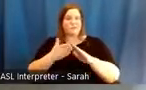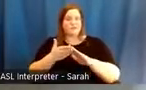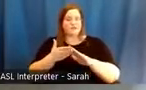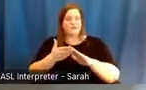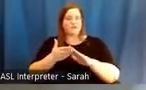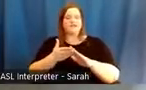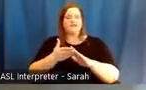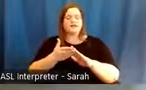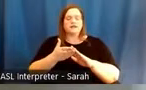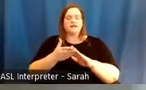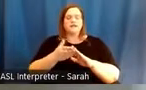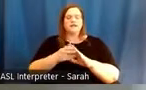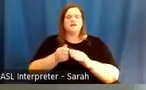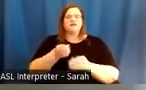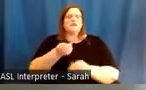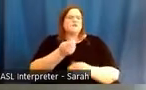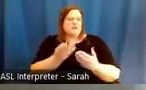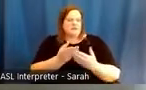things,